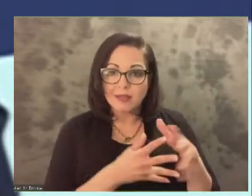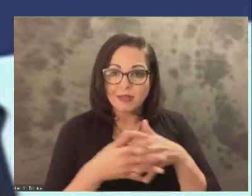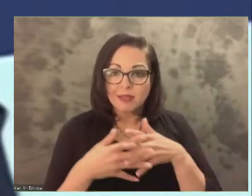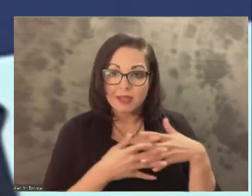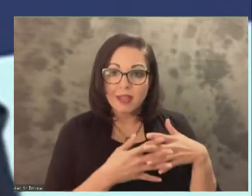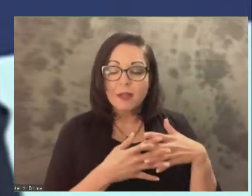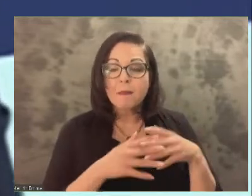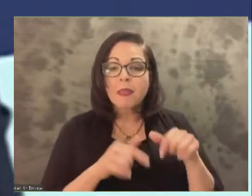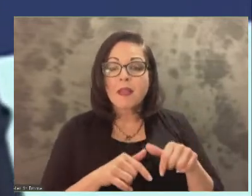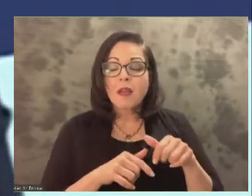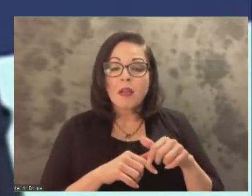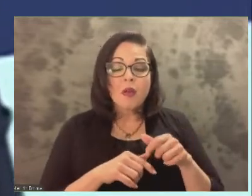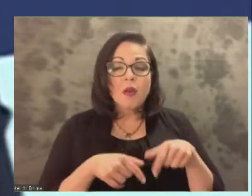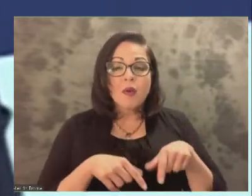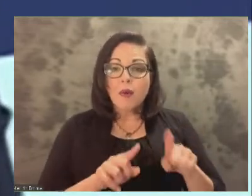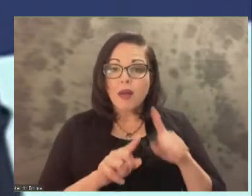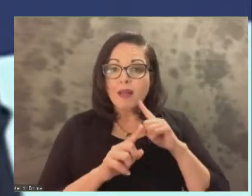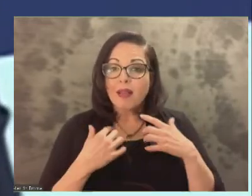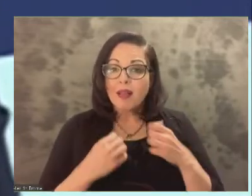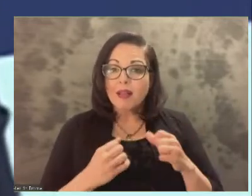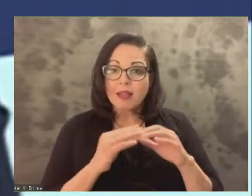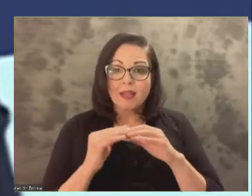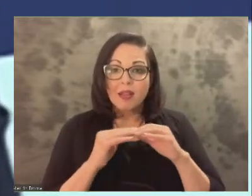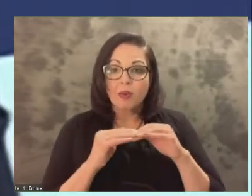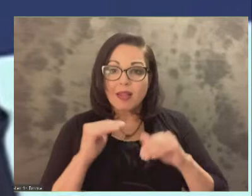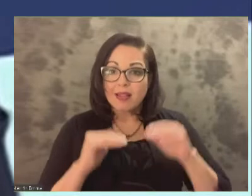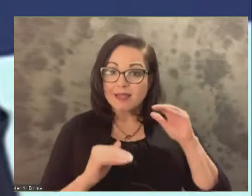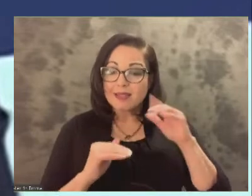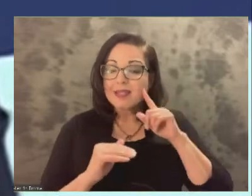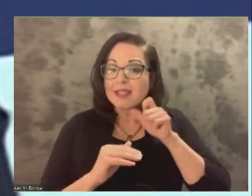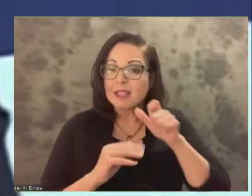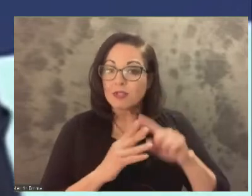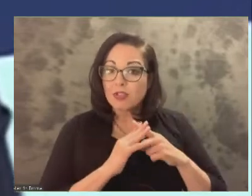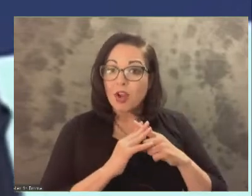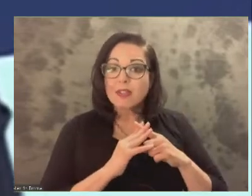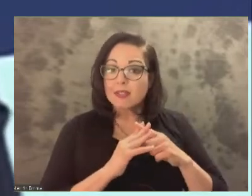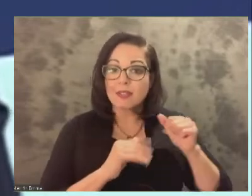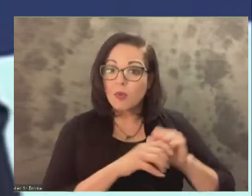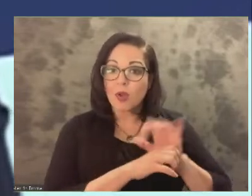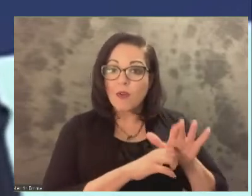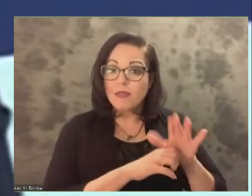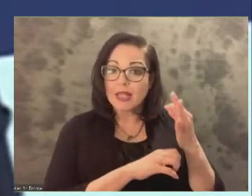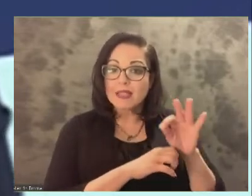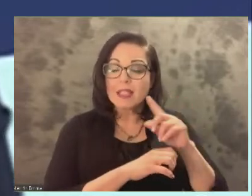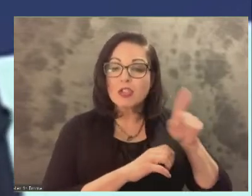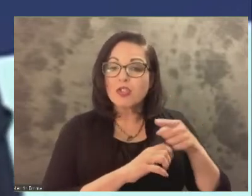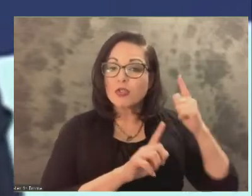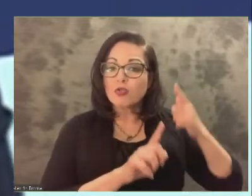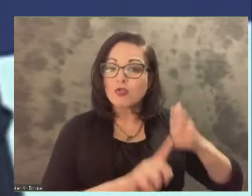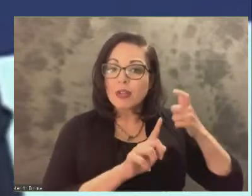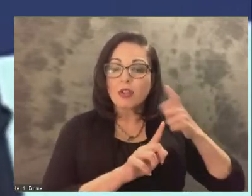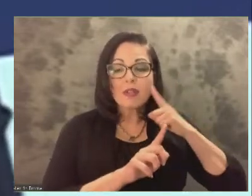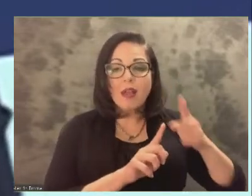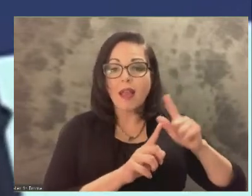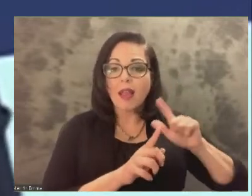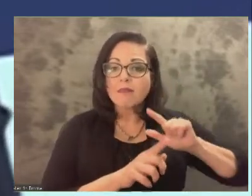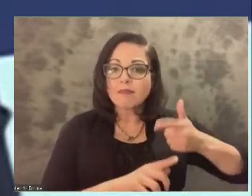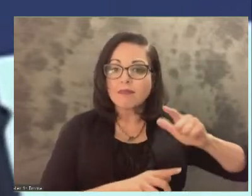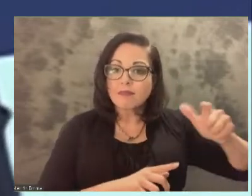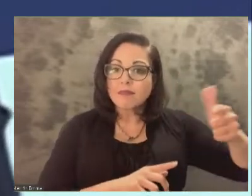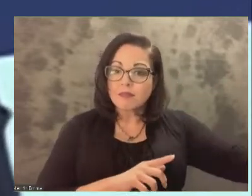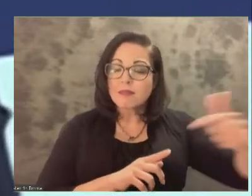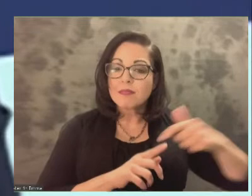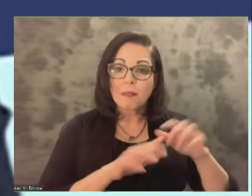While health inequities did not begin with the COVID-19 pandemic, COVID-19 triggered a confluence of physical health, behavioral